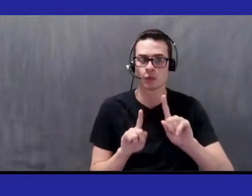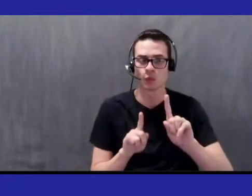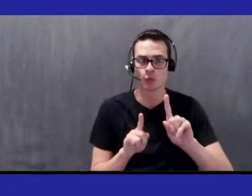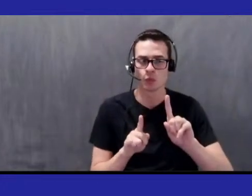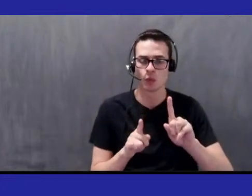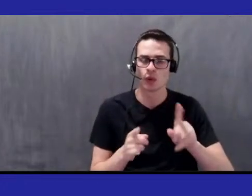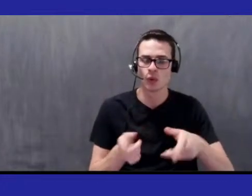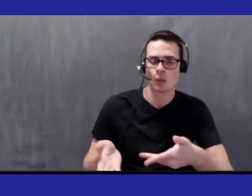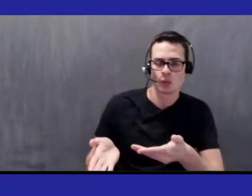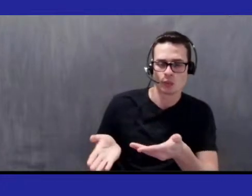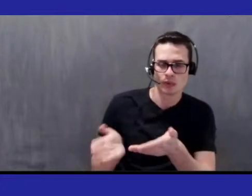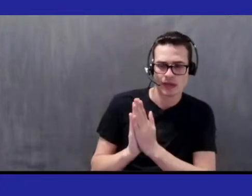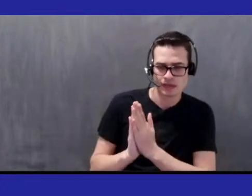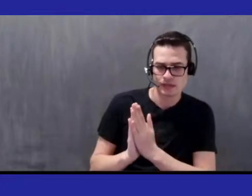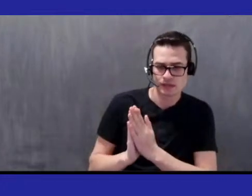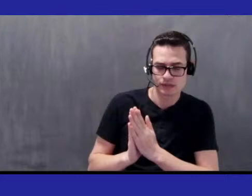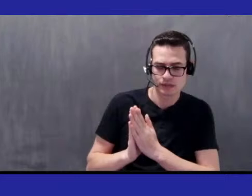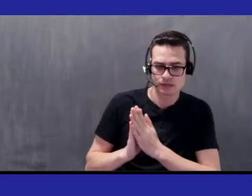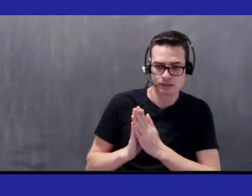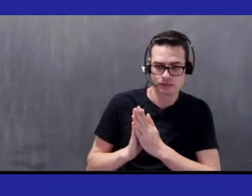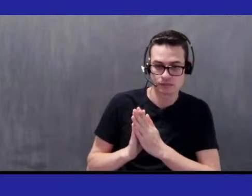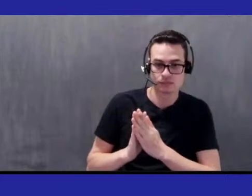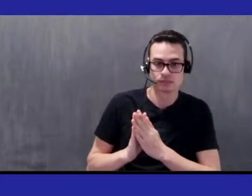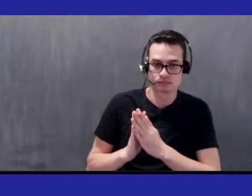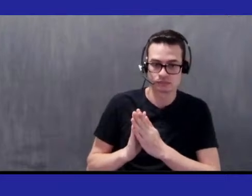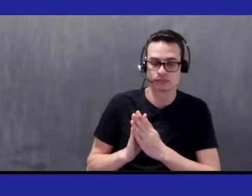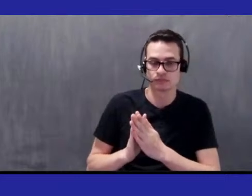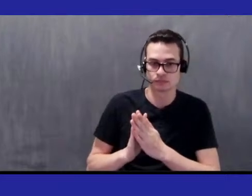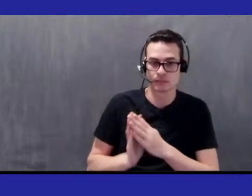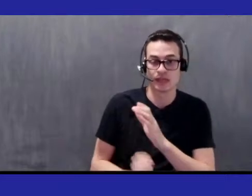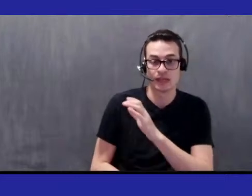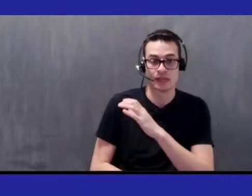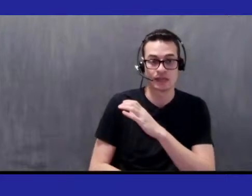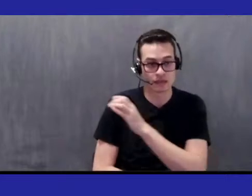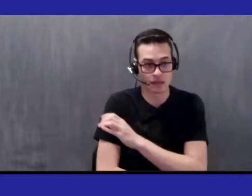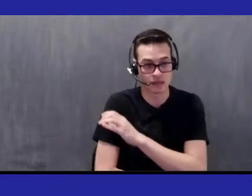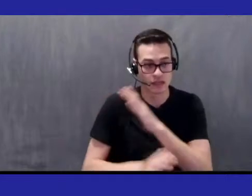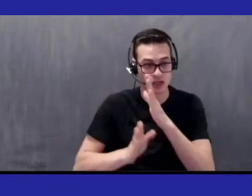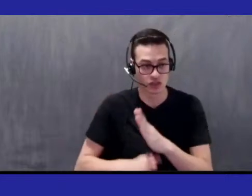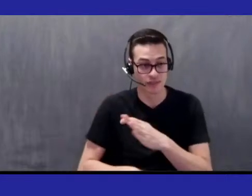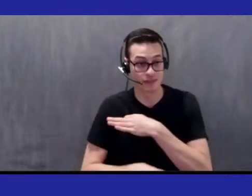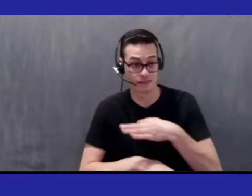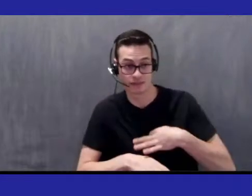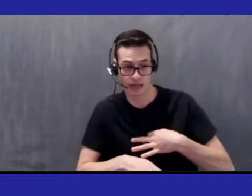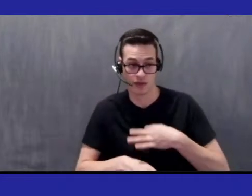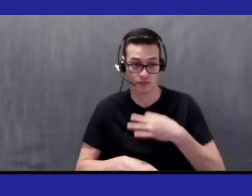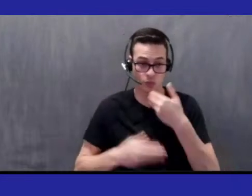from facility level staff and clinicians, and then we'll